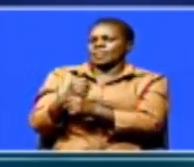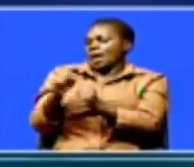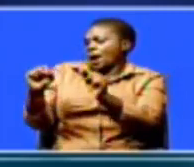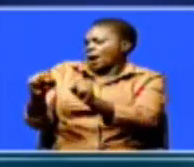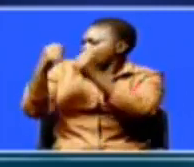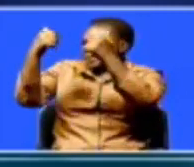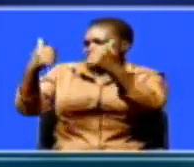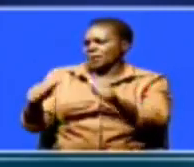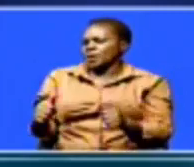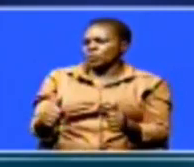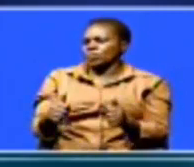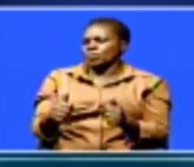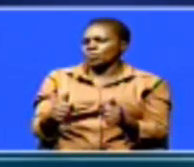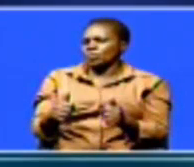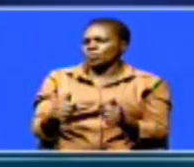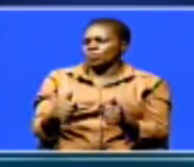not happened.